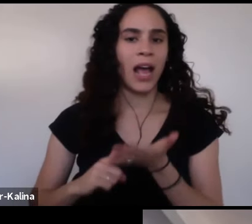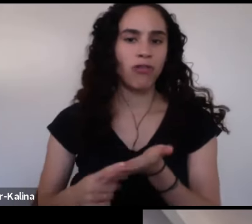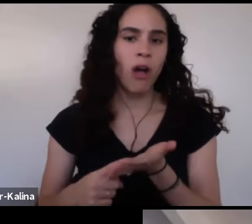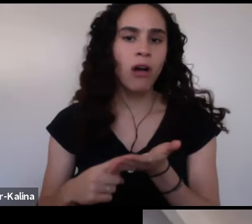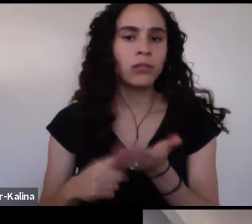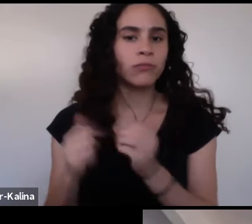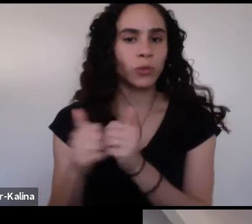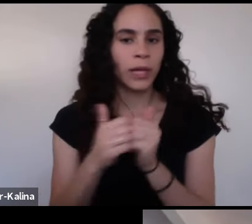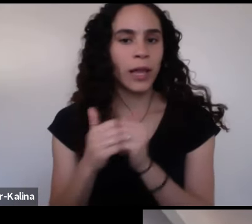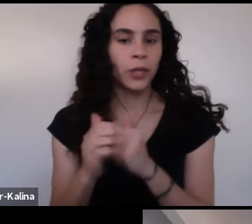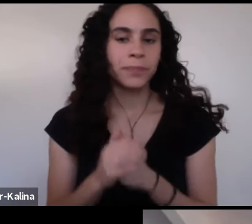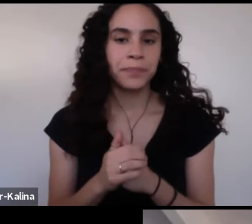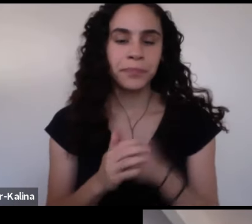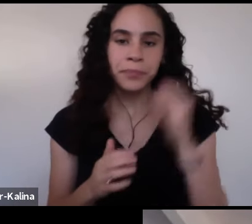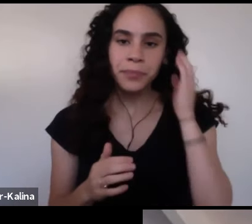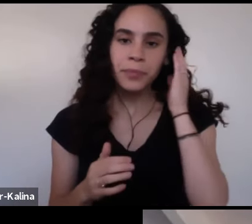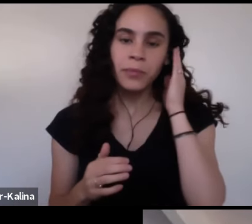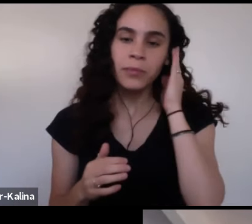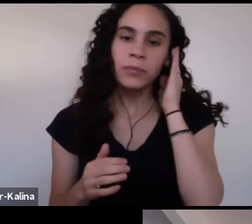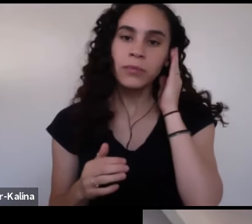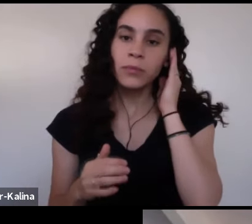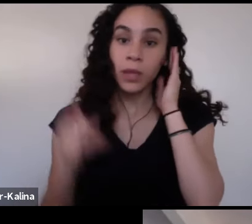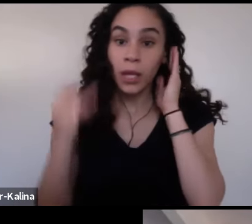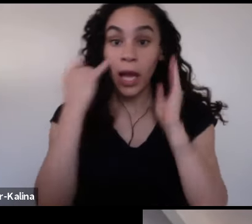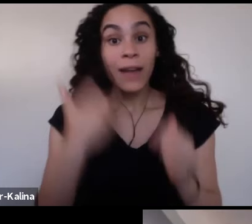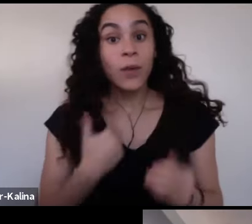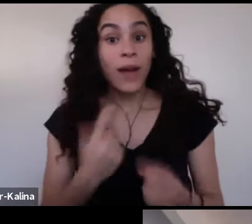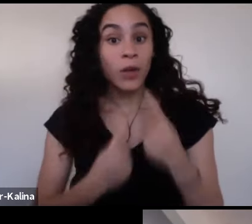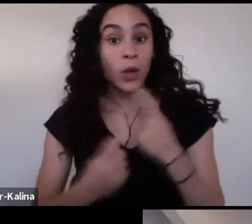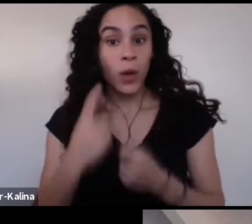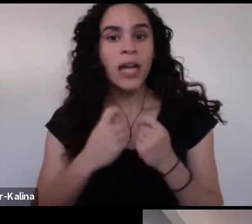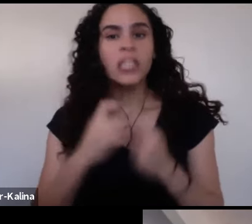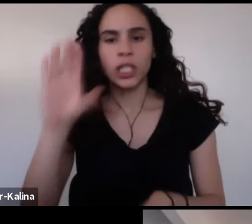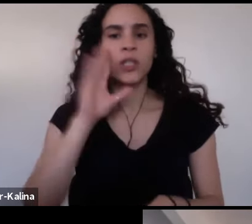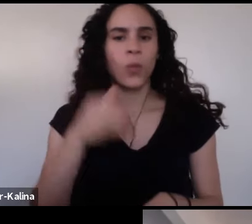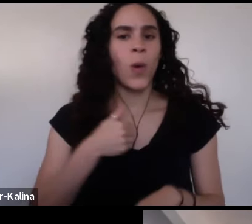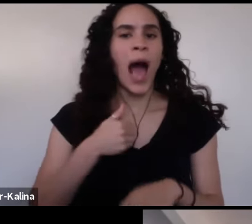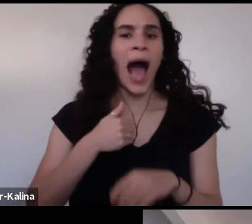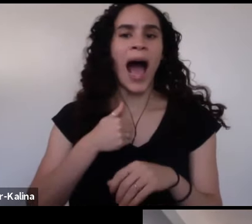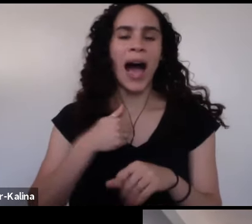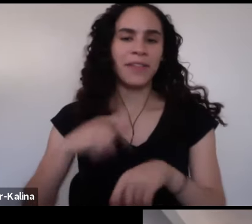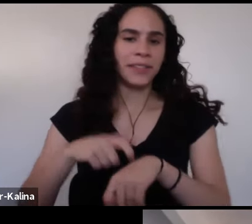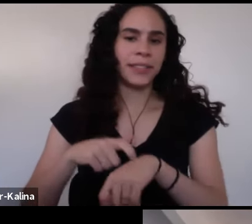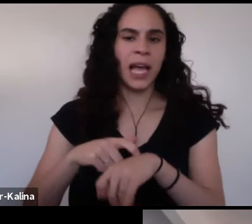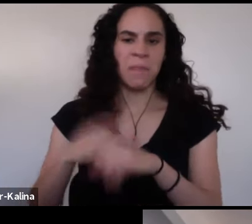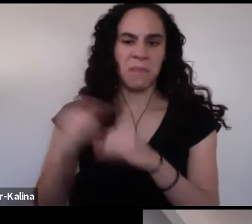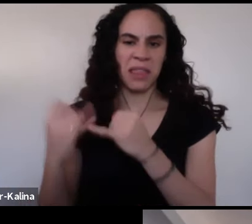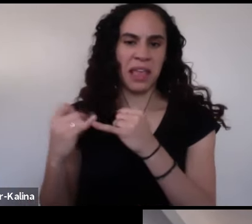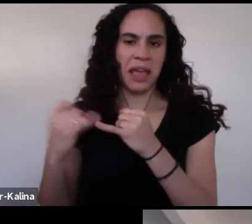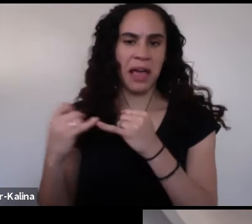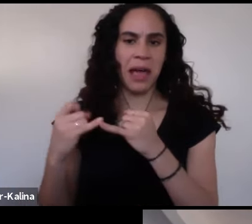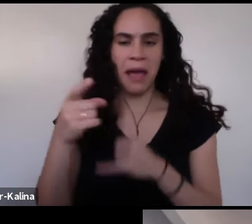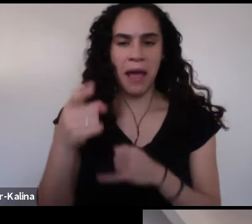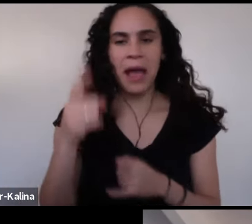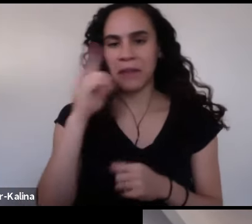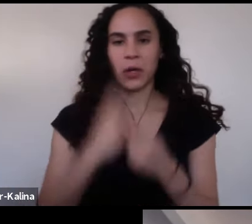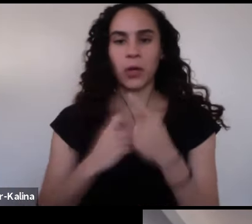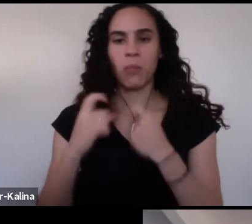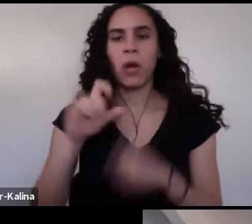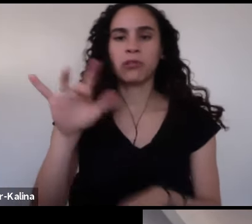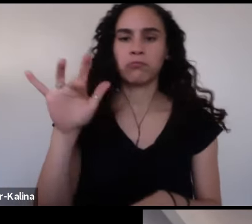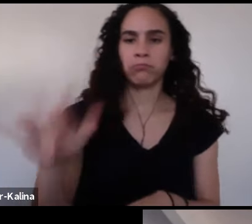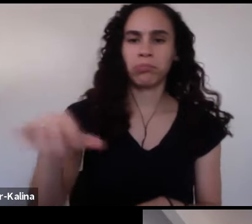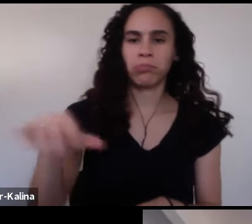And then if you have questions, we will definitely leave time at the end for questions. So use the Q&A function down at the bottom